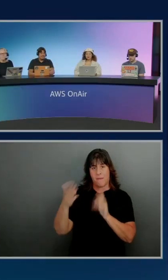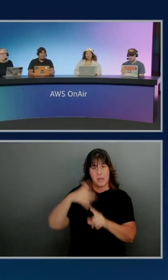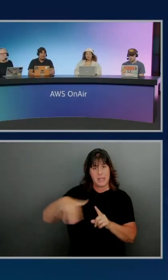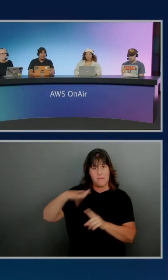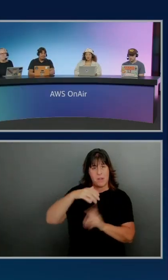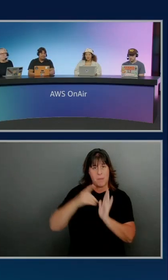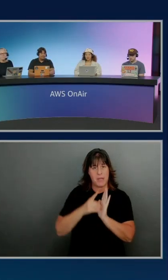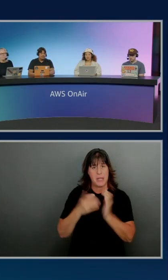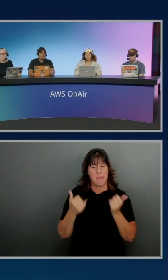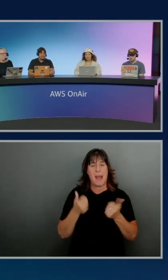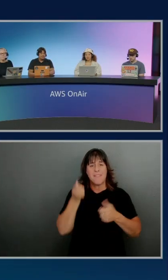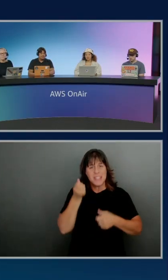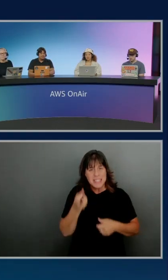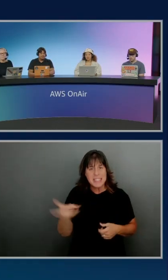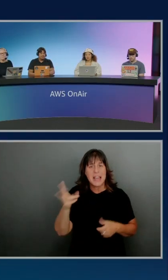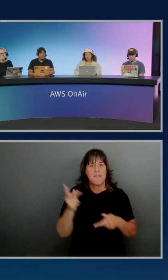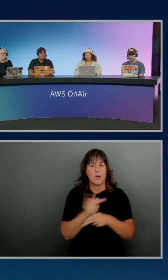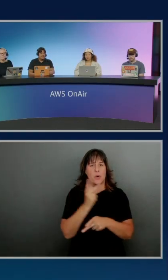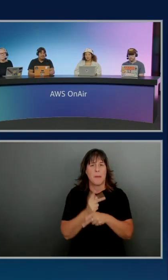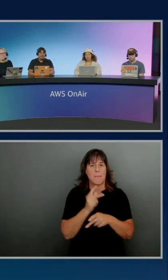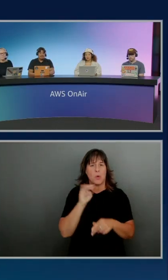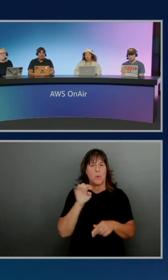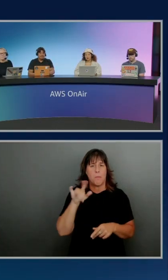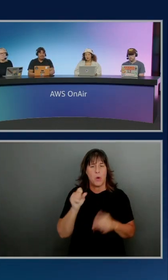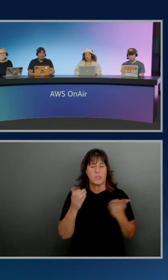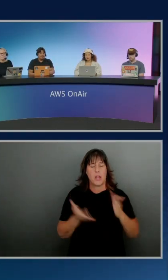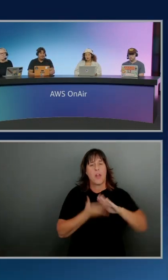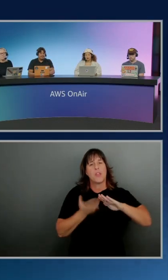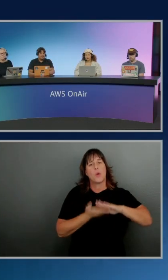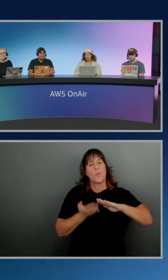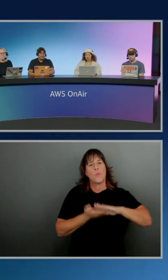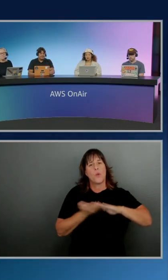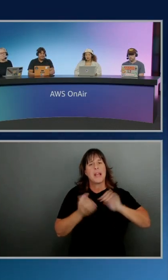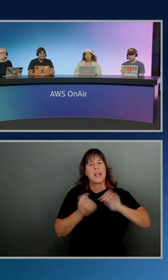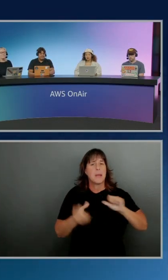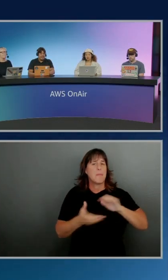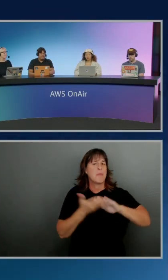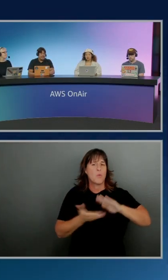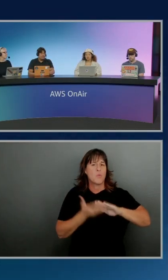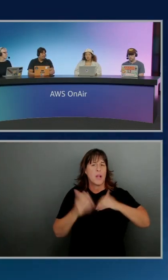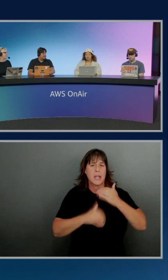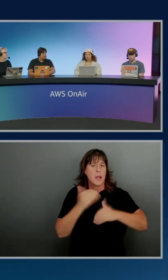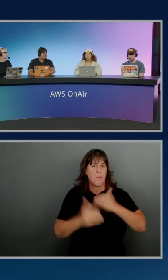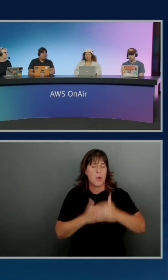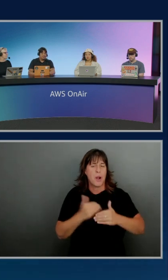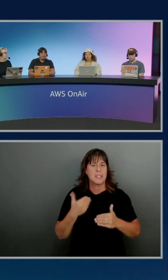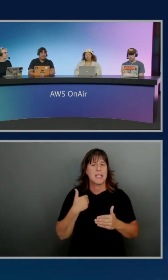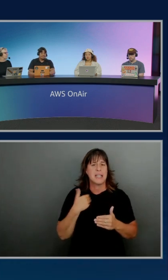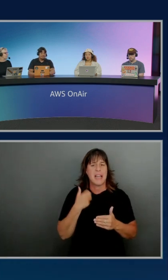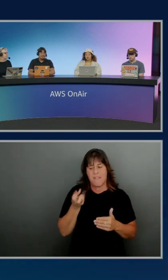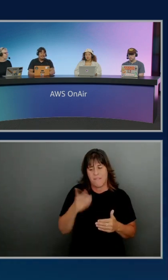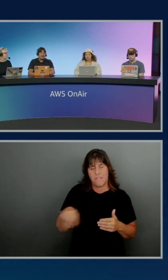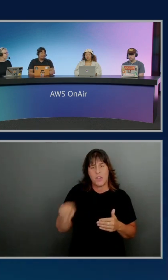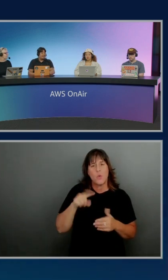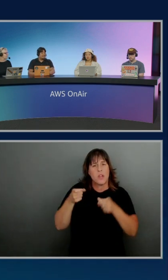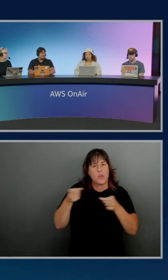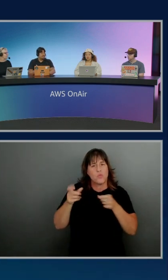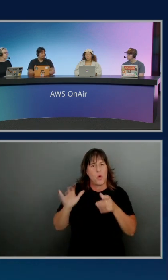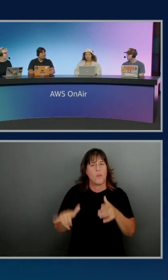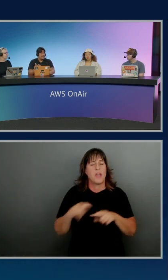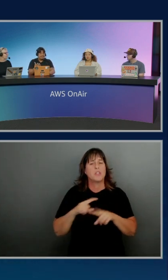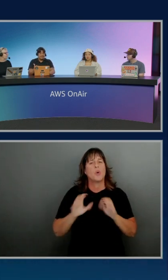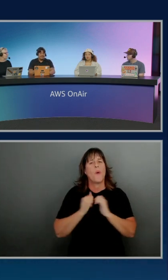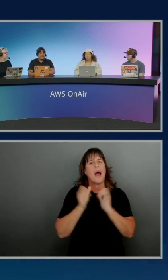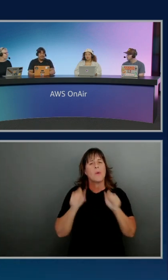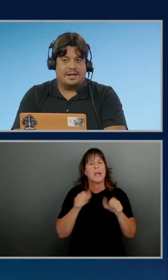have several compute nodes here that they are running. They can be running any process, and I have a head node that you control that. So how can I